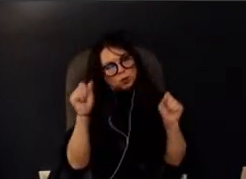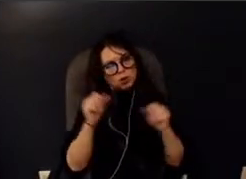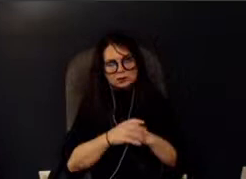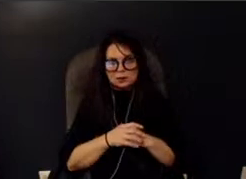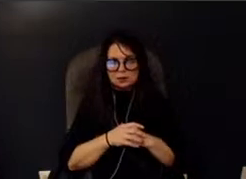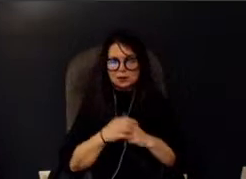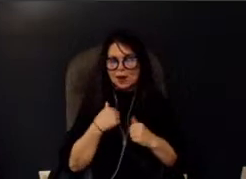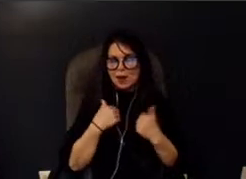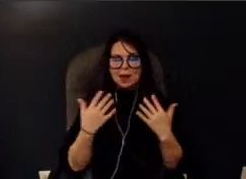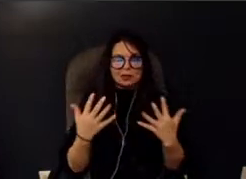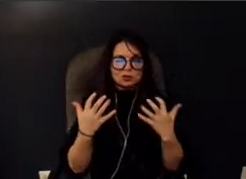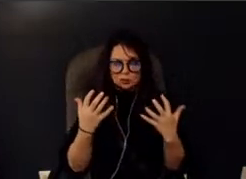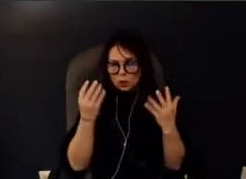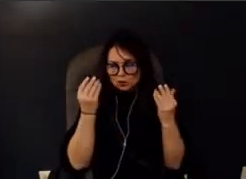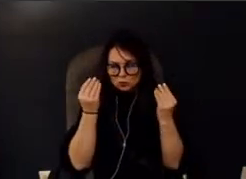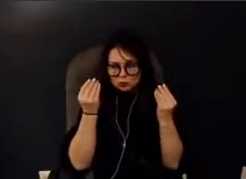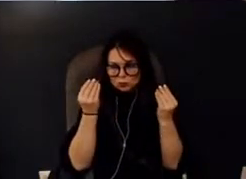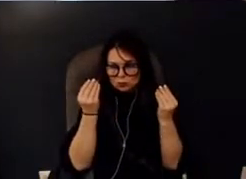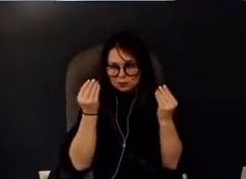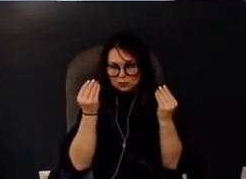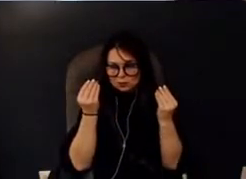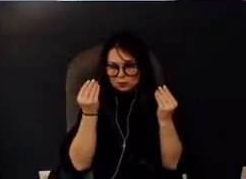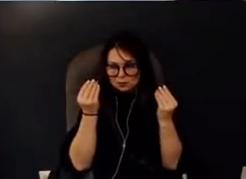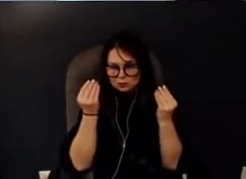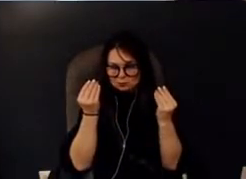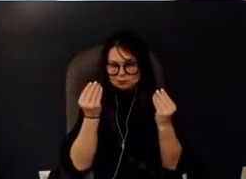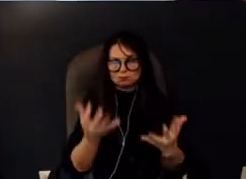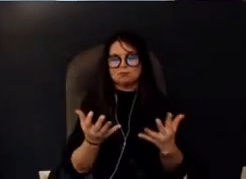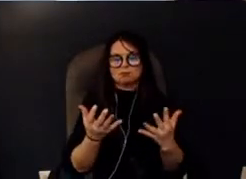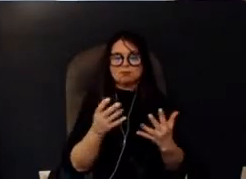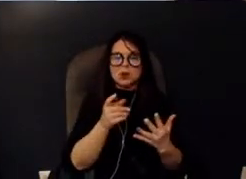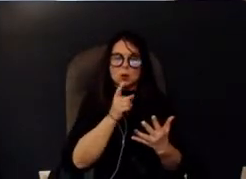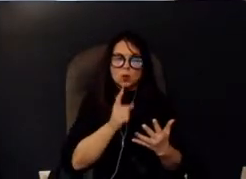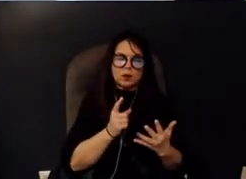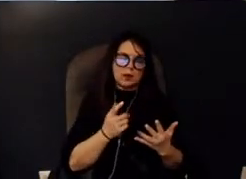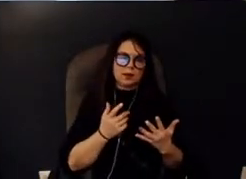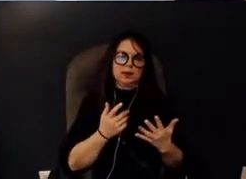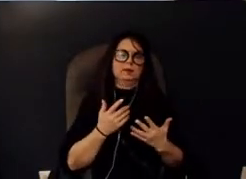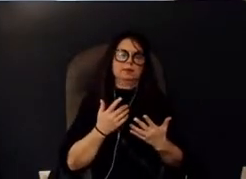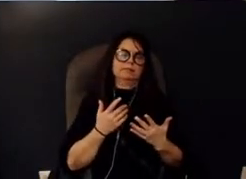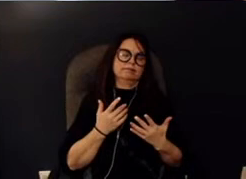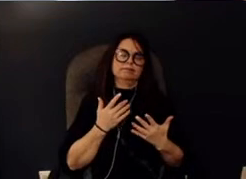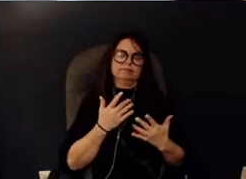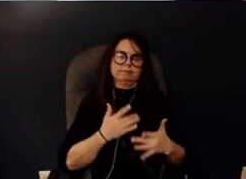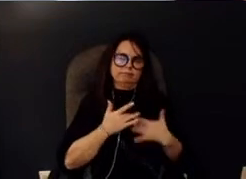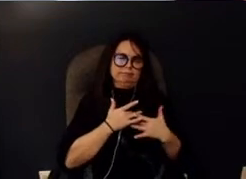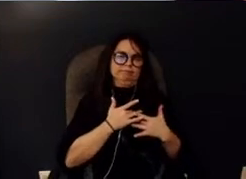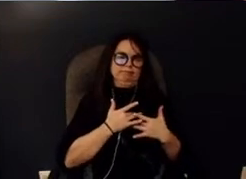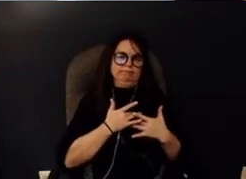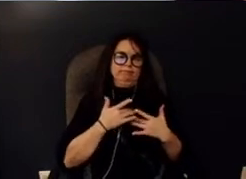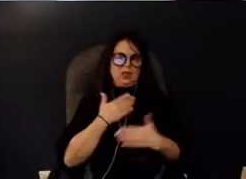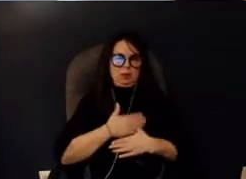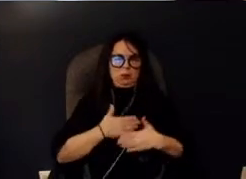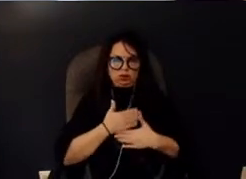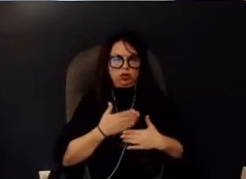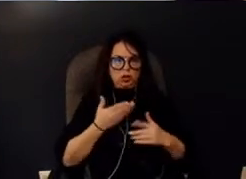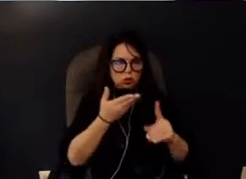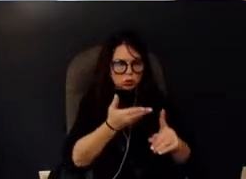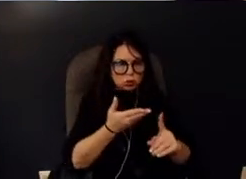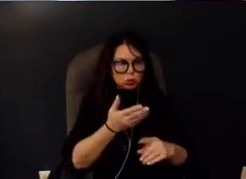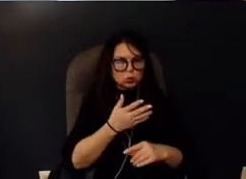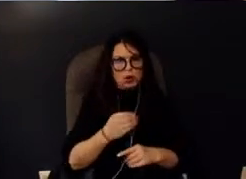by really appreciating you and Councilmember Fletcher and